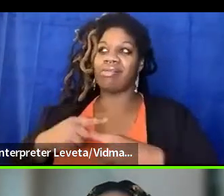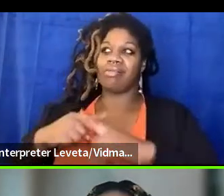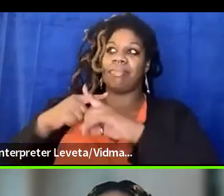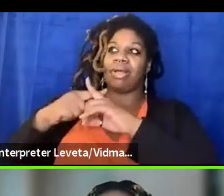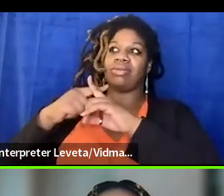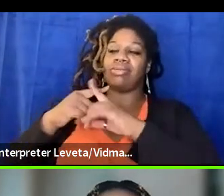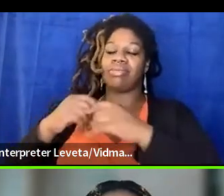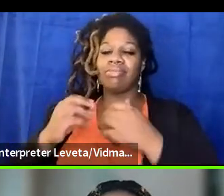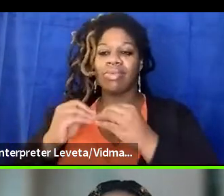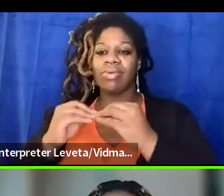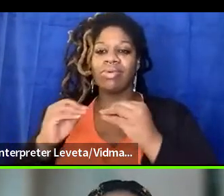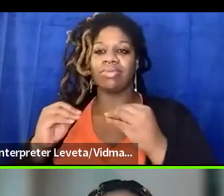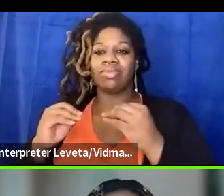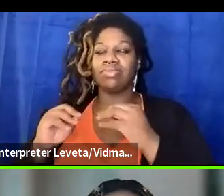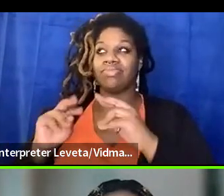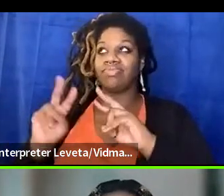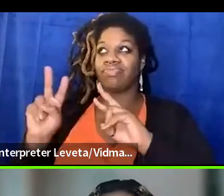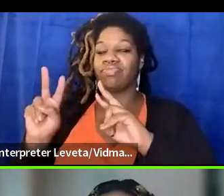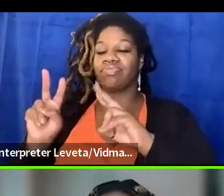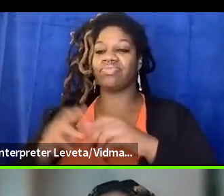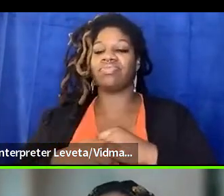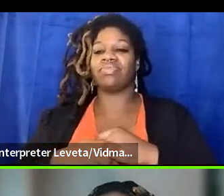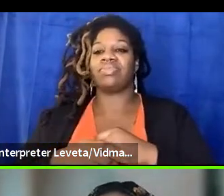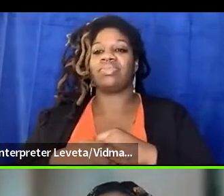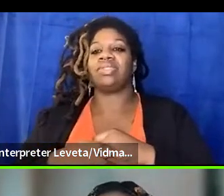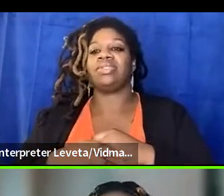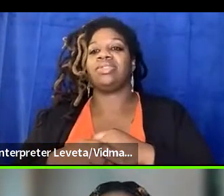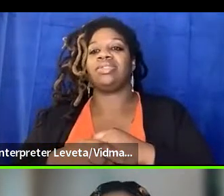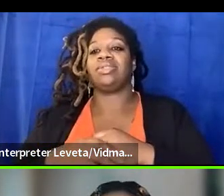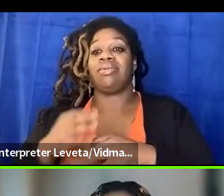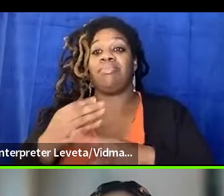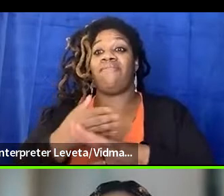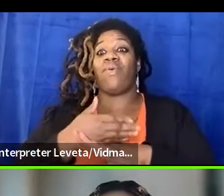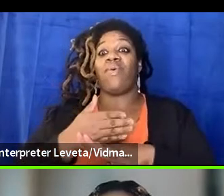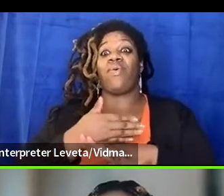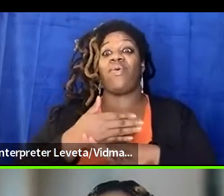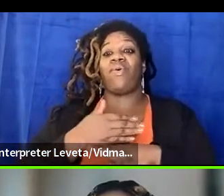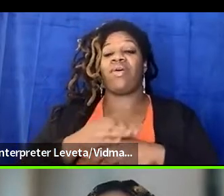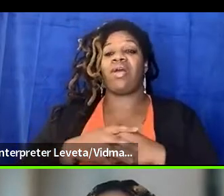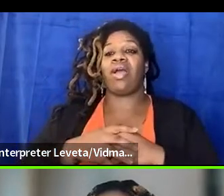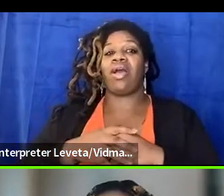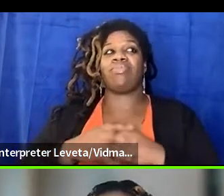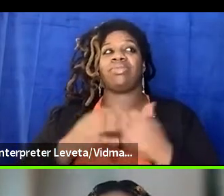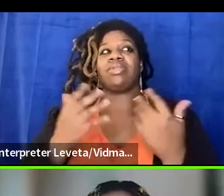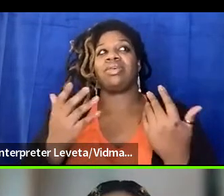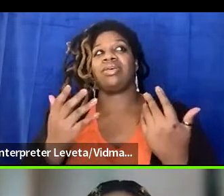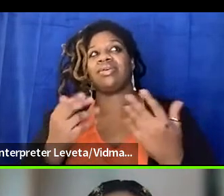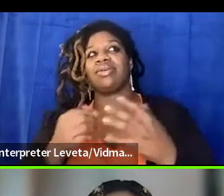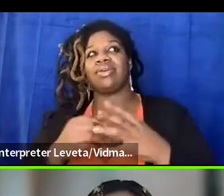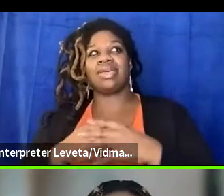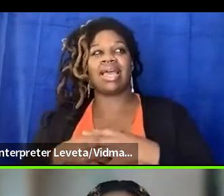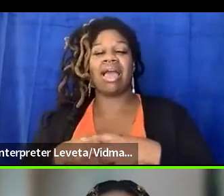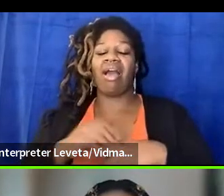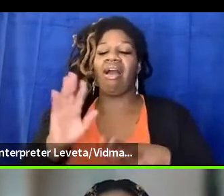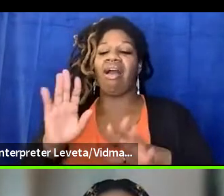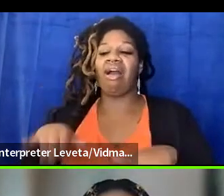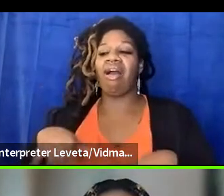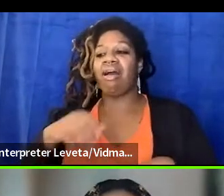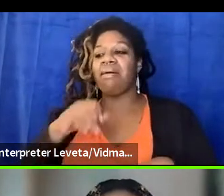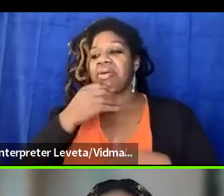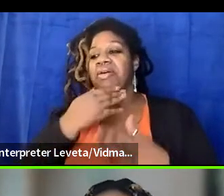on everything. Because before I had that experience, I was like, oh, I'm not good at science.